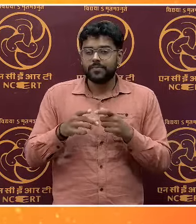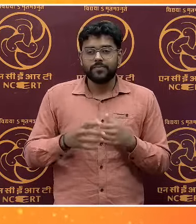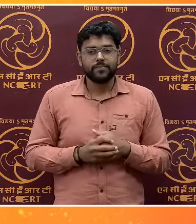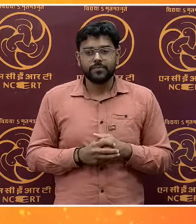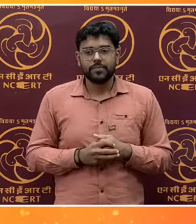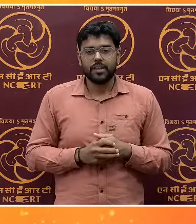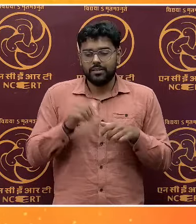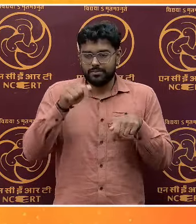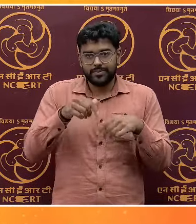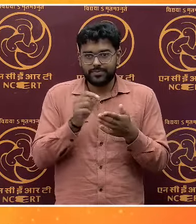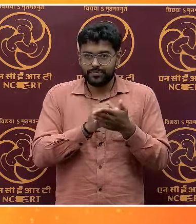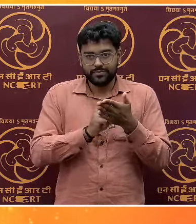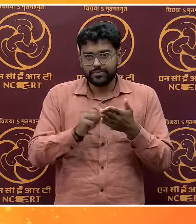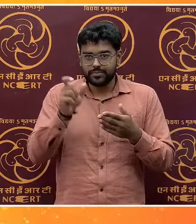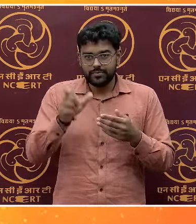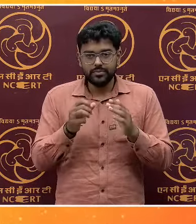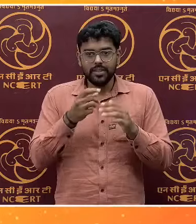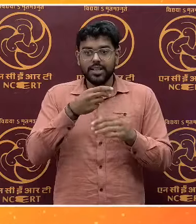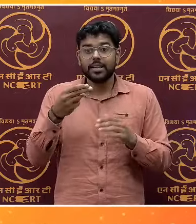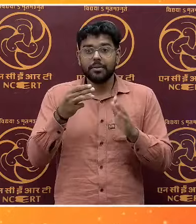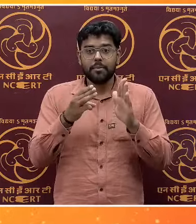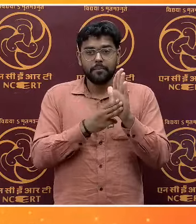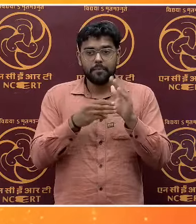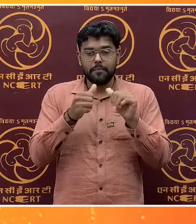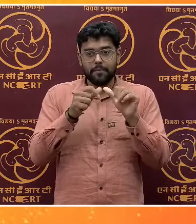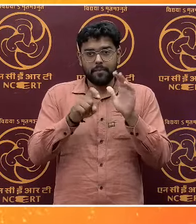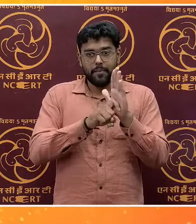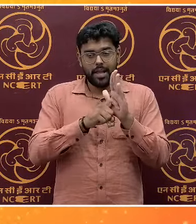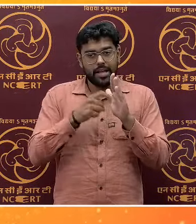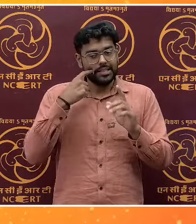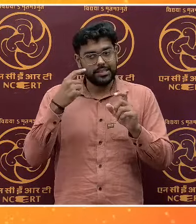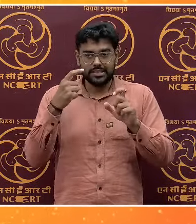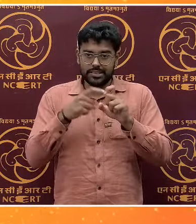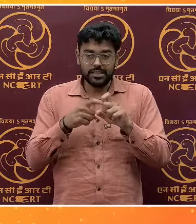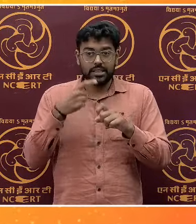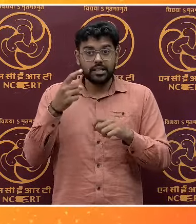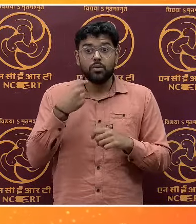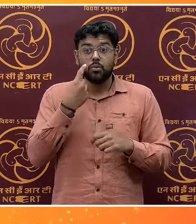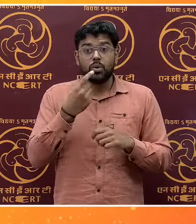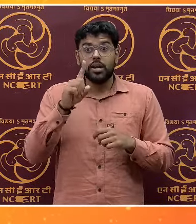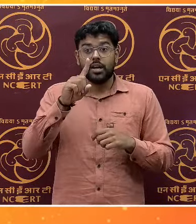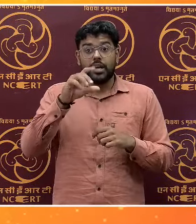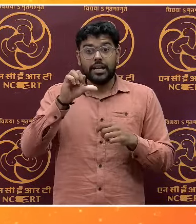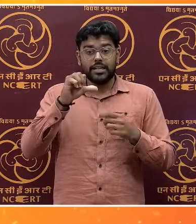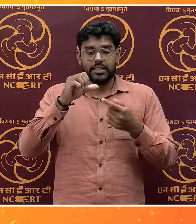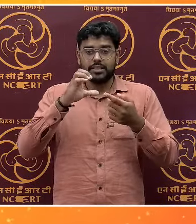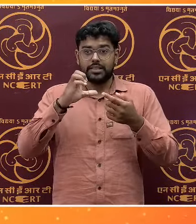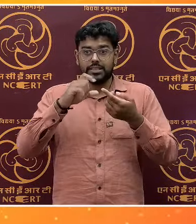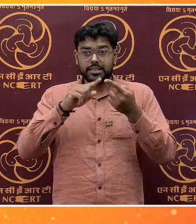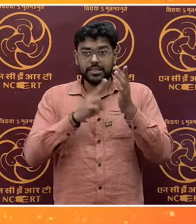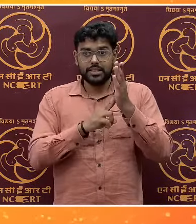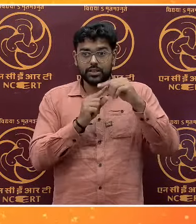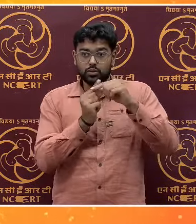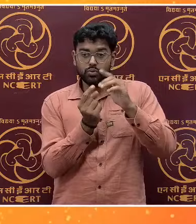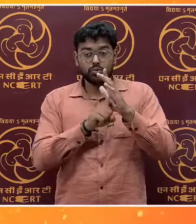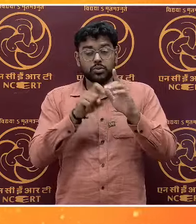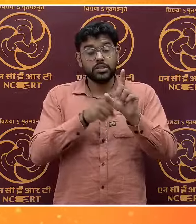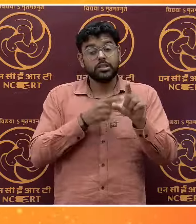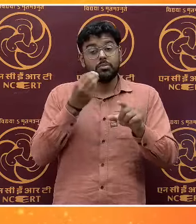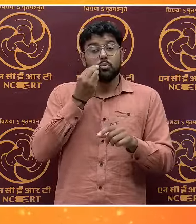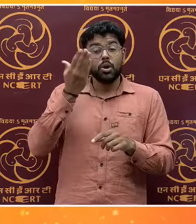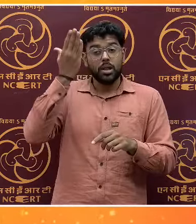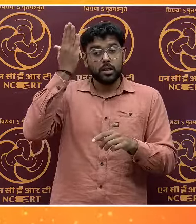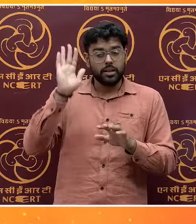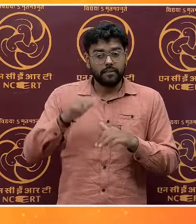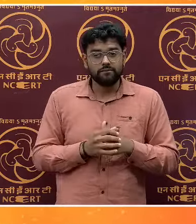have here the poet Mary Doe Bryan, and she is 19th century American poet who often write about